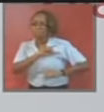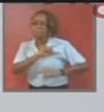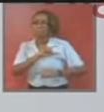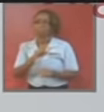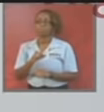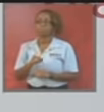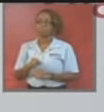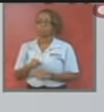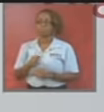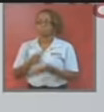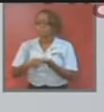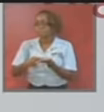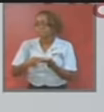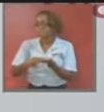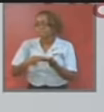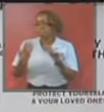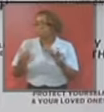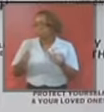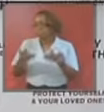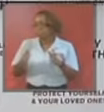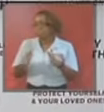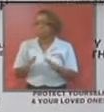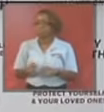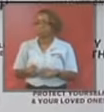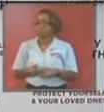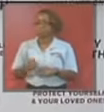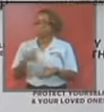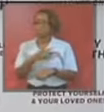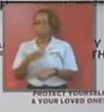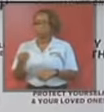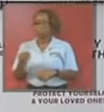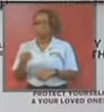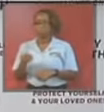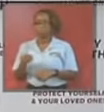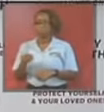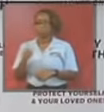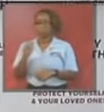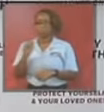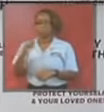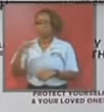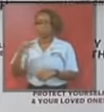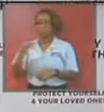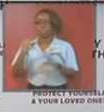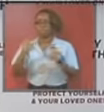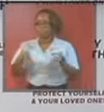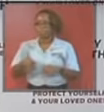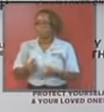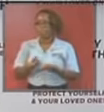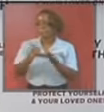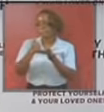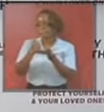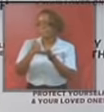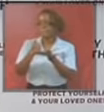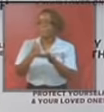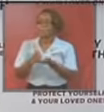as well. Thank you, Candice. Thank you very much, CMO. Questions now from CNC3, please.